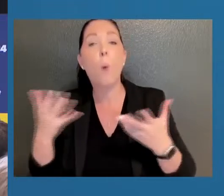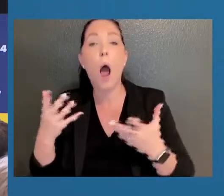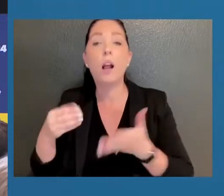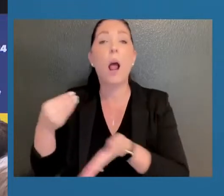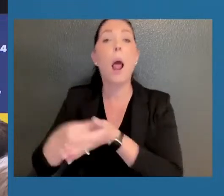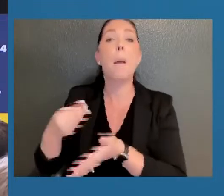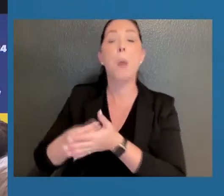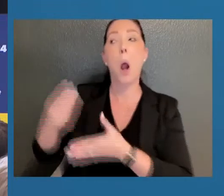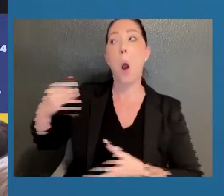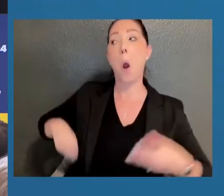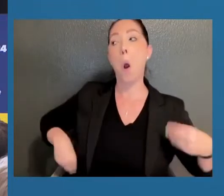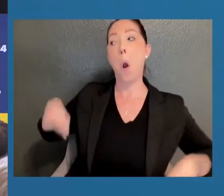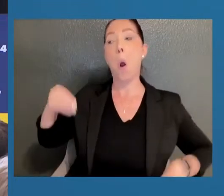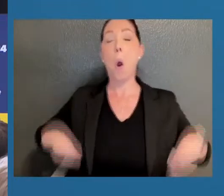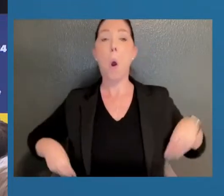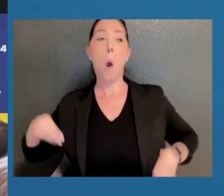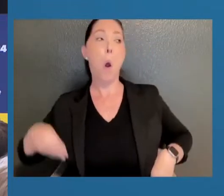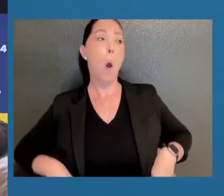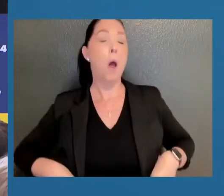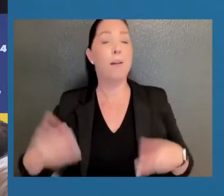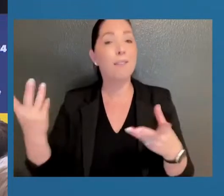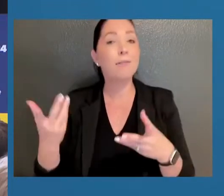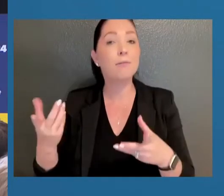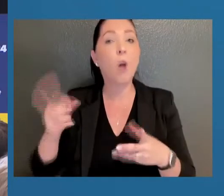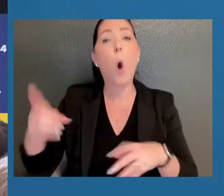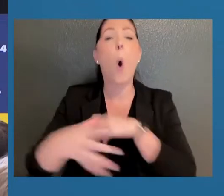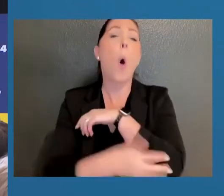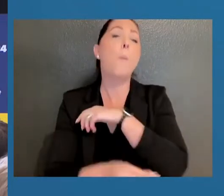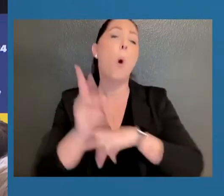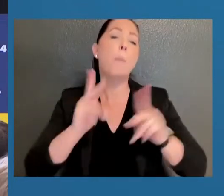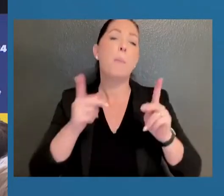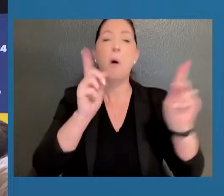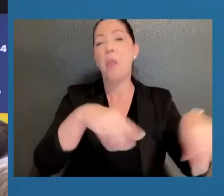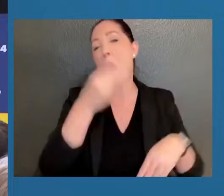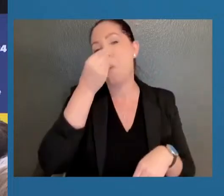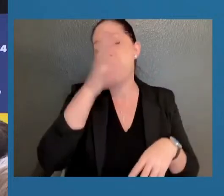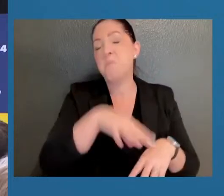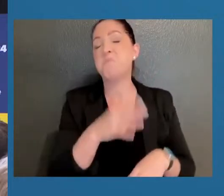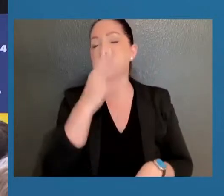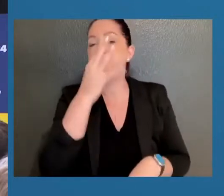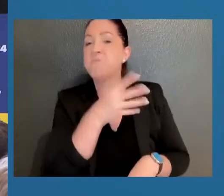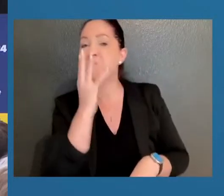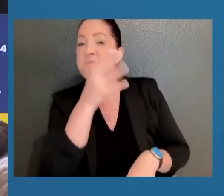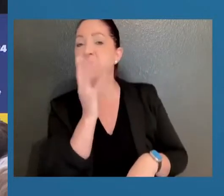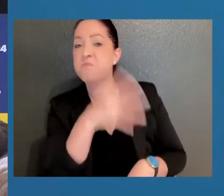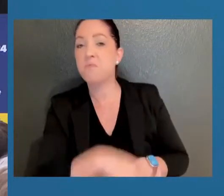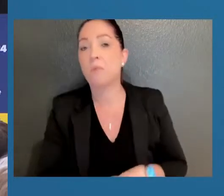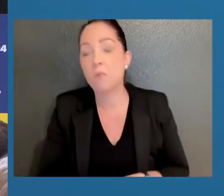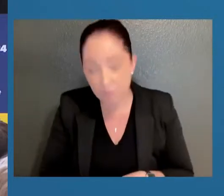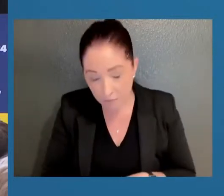tax cuts. Well, how do you pay for it? All these poor people aren't going to do anything about it. They don't have any power.